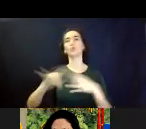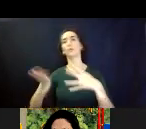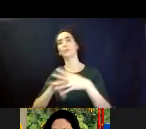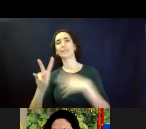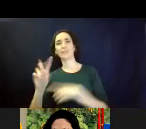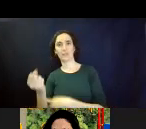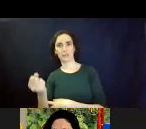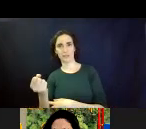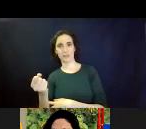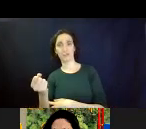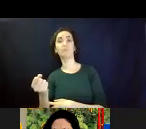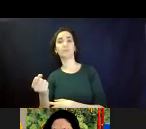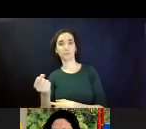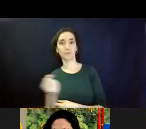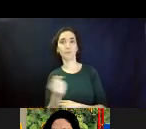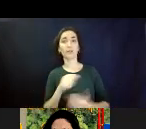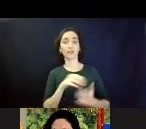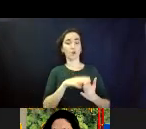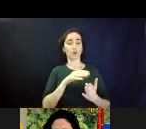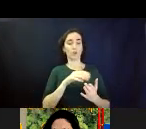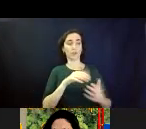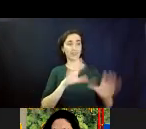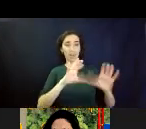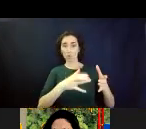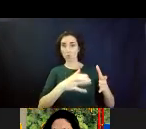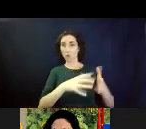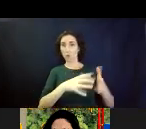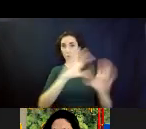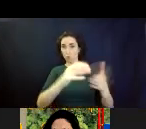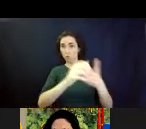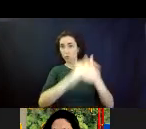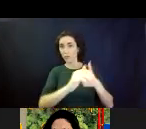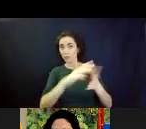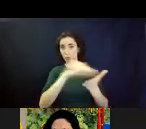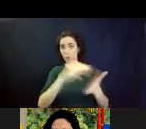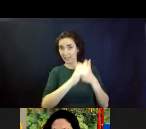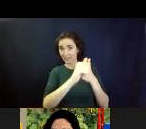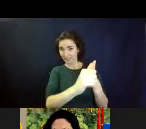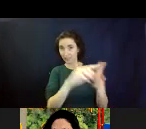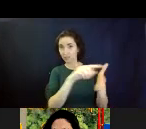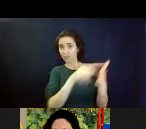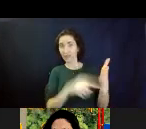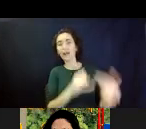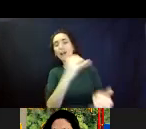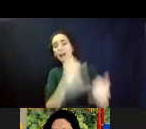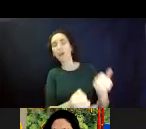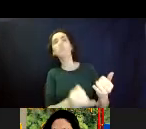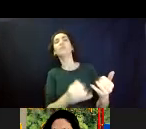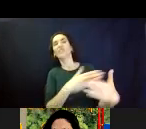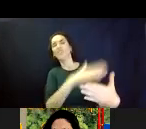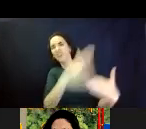the tail end of the student-led movement came the legislation and advocacy that would continue to build on their